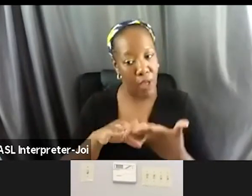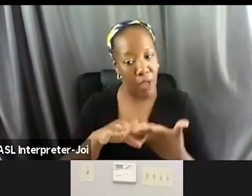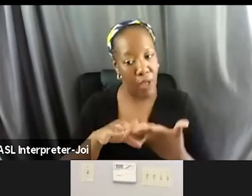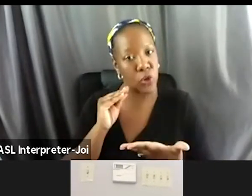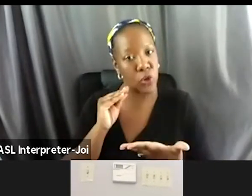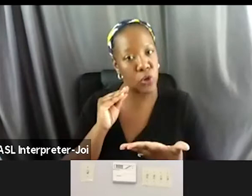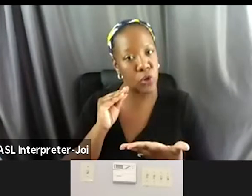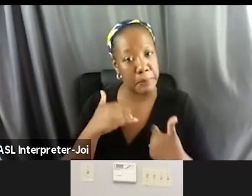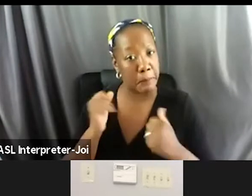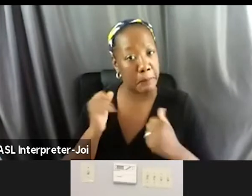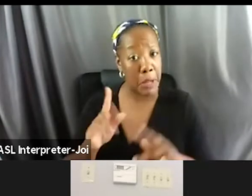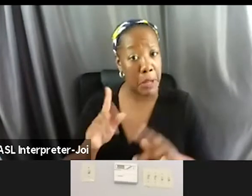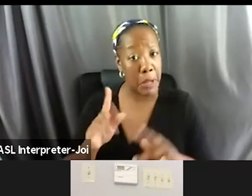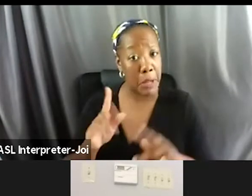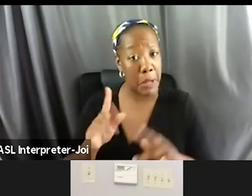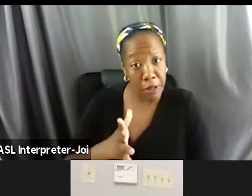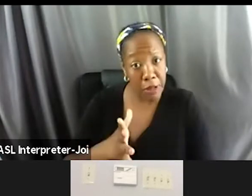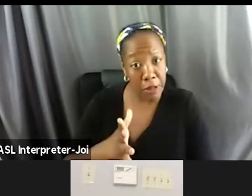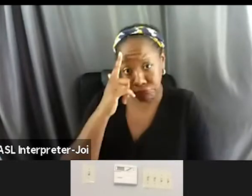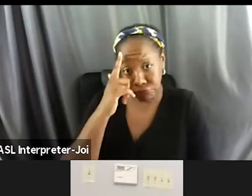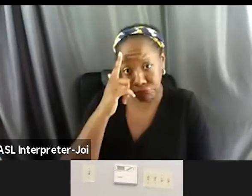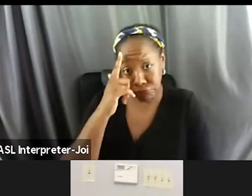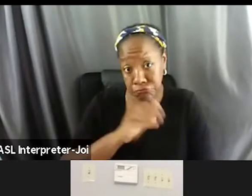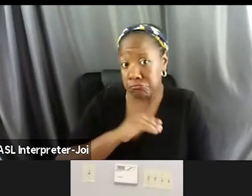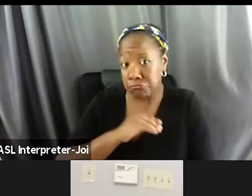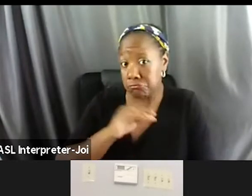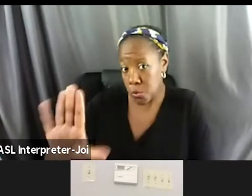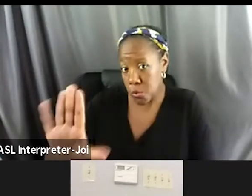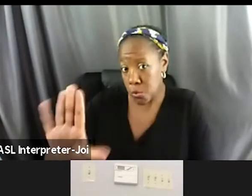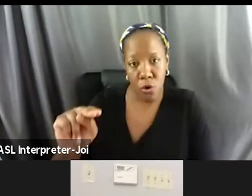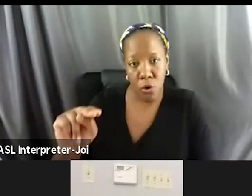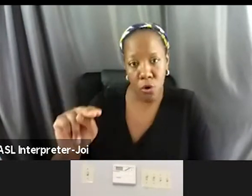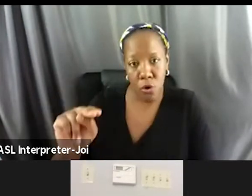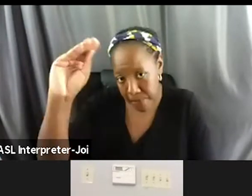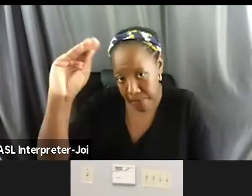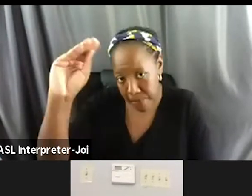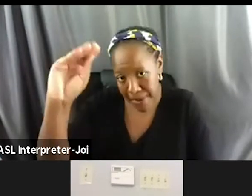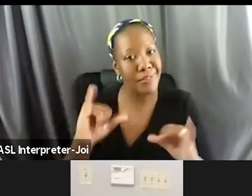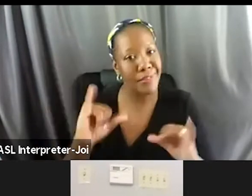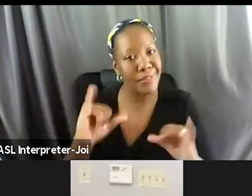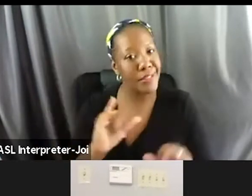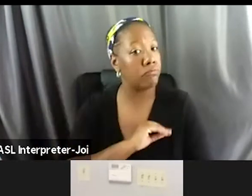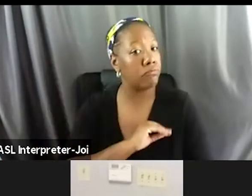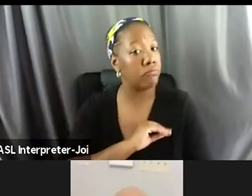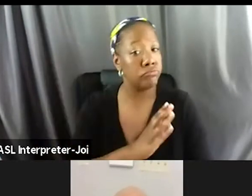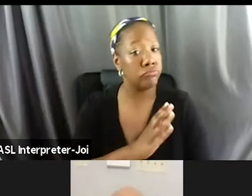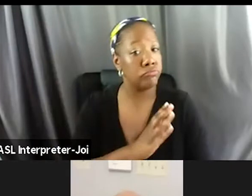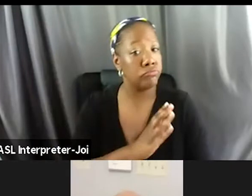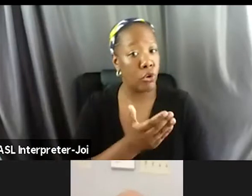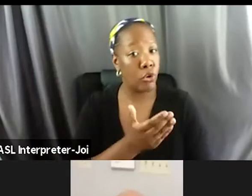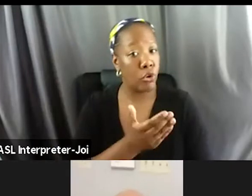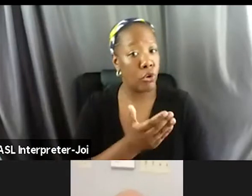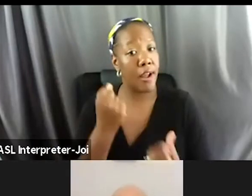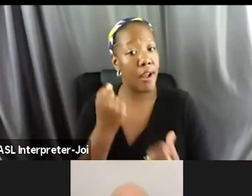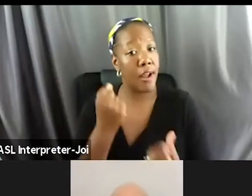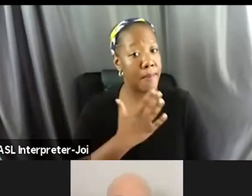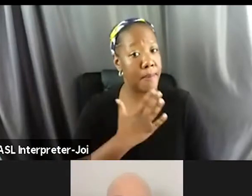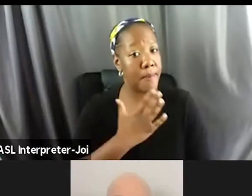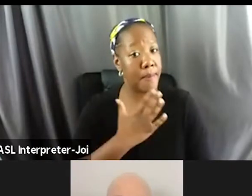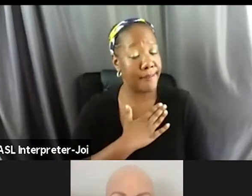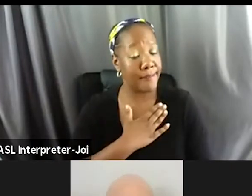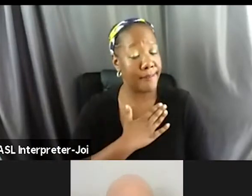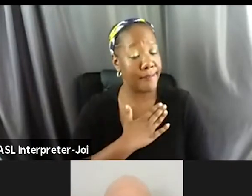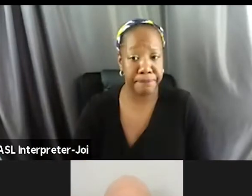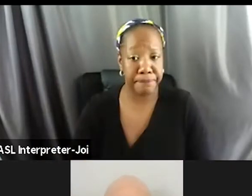them having their opinion and feeling very good and confident about my own. And that has